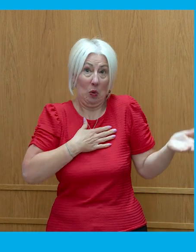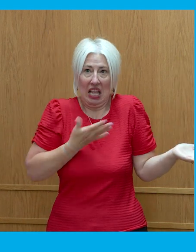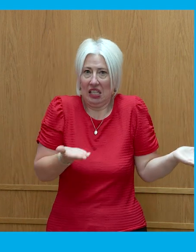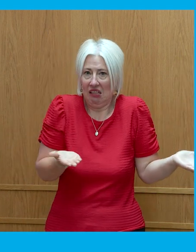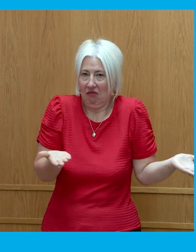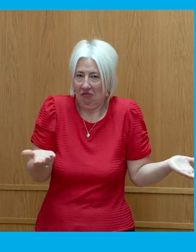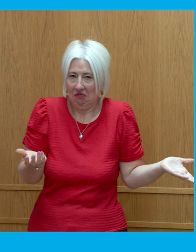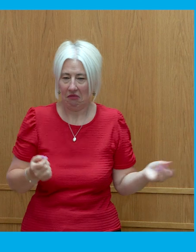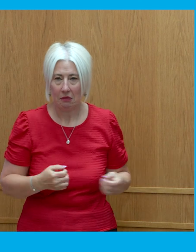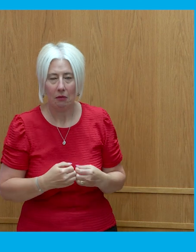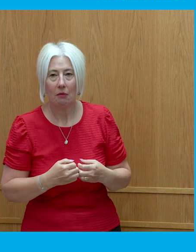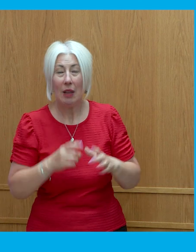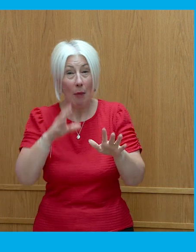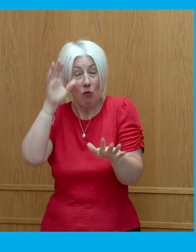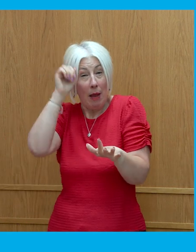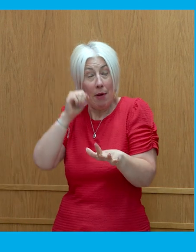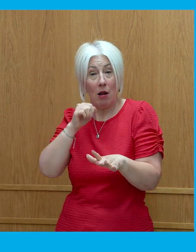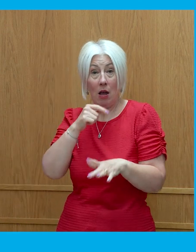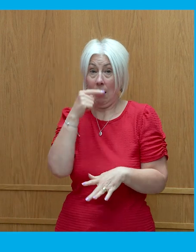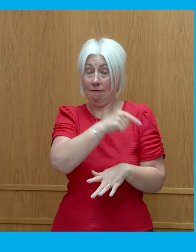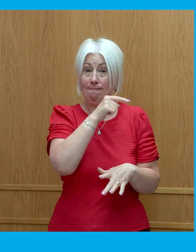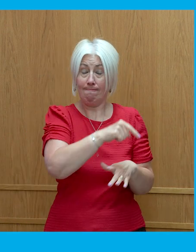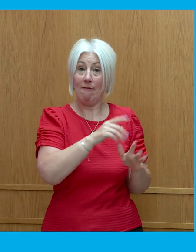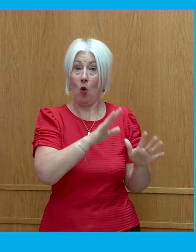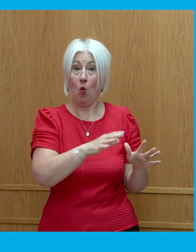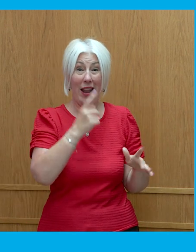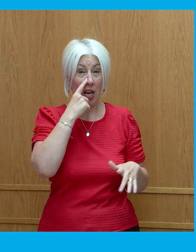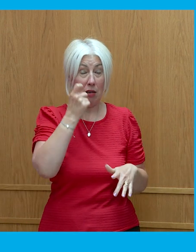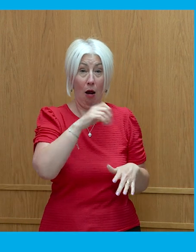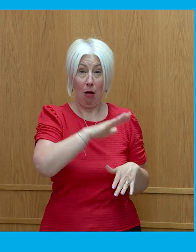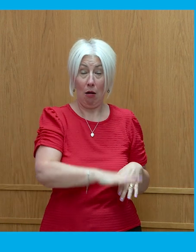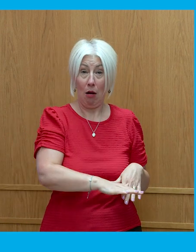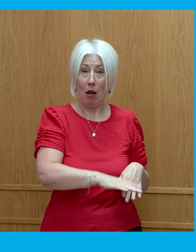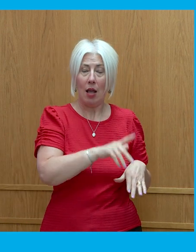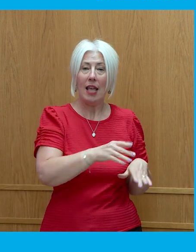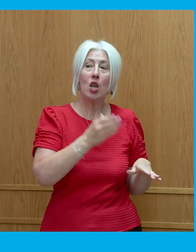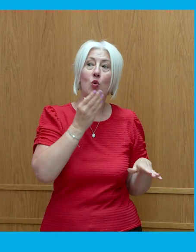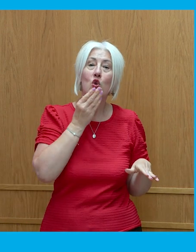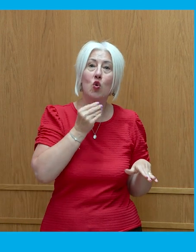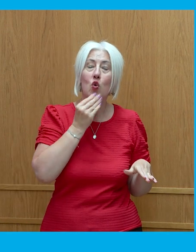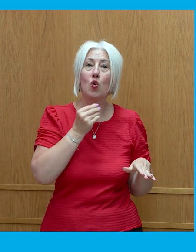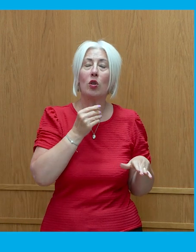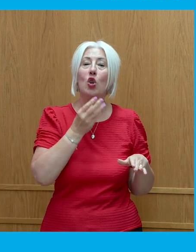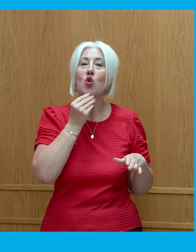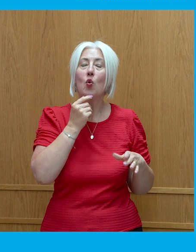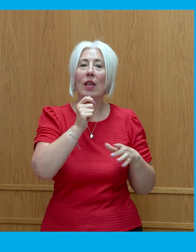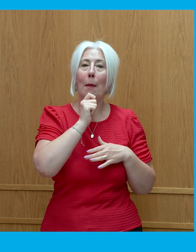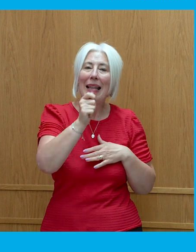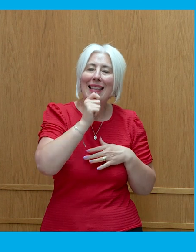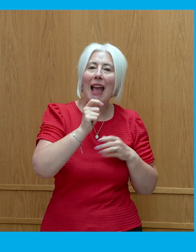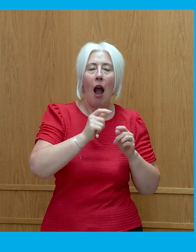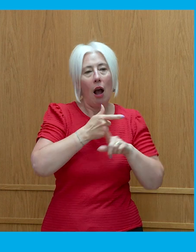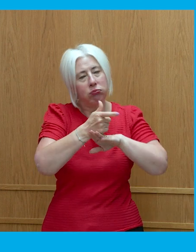And keep in mind, this is a man that ever since he was young was used to working the media, talking to